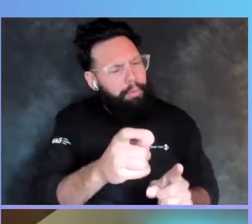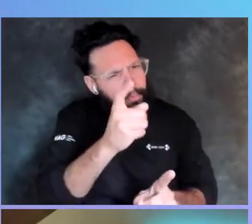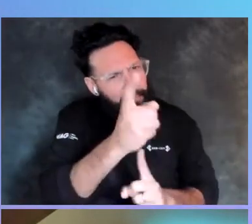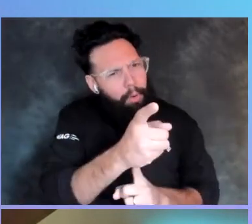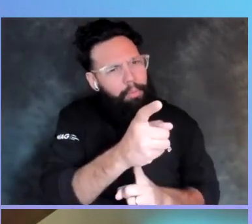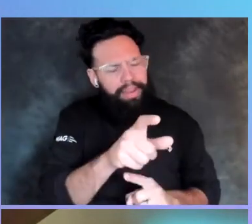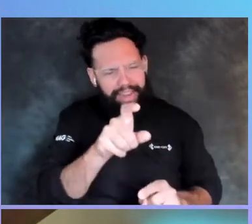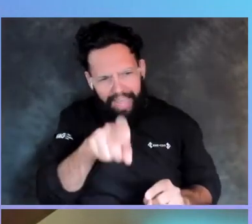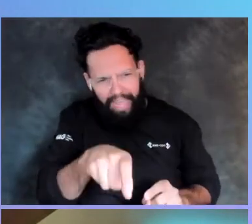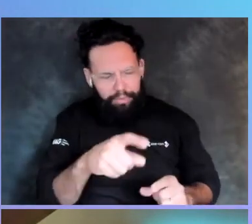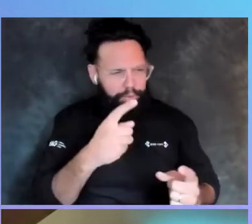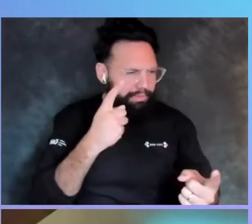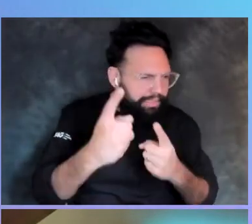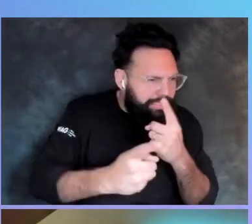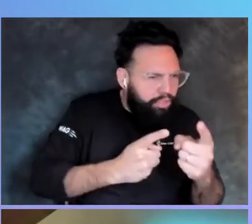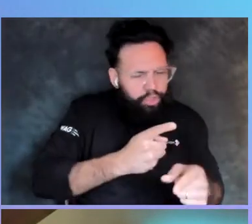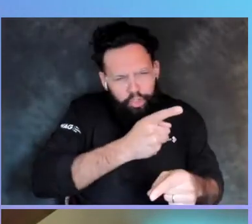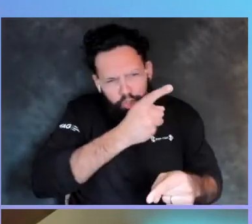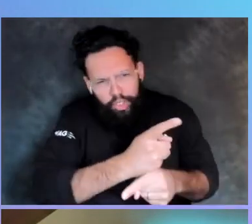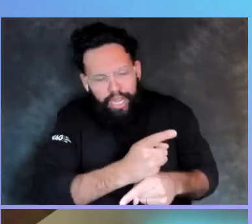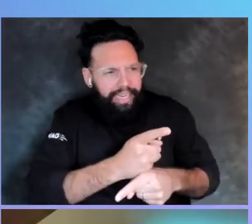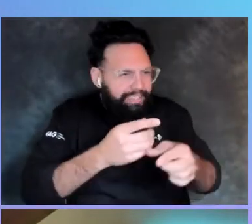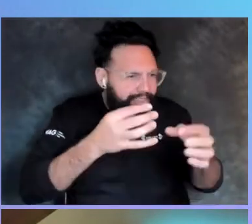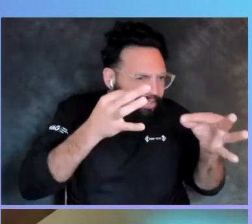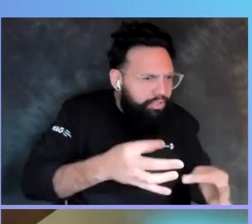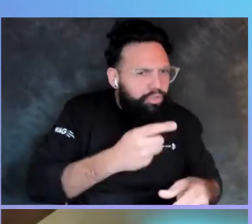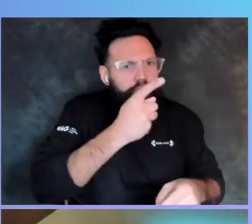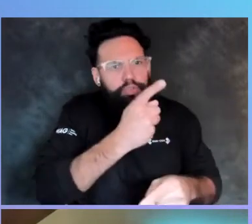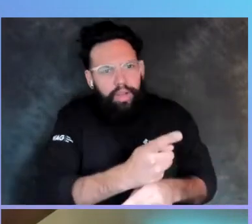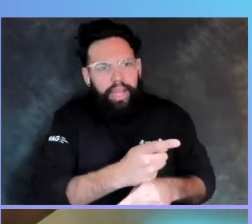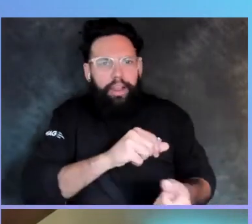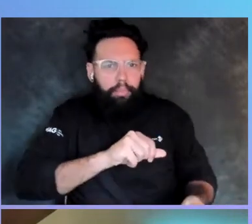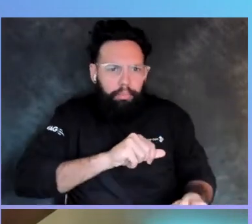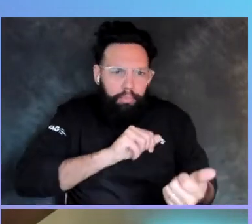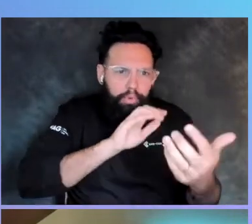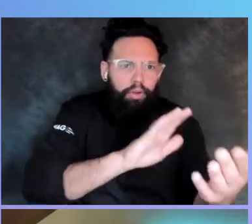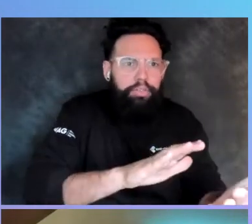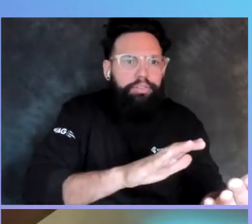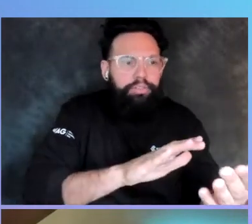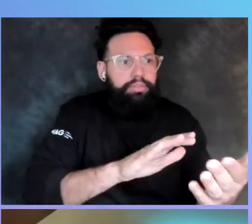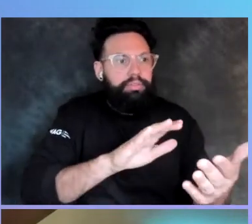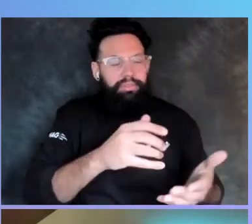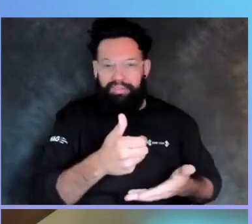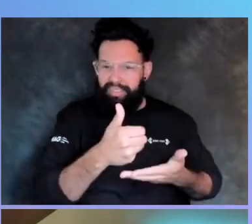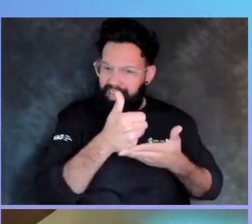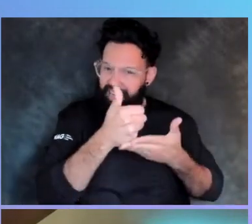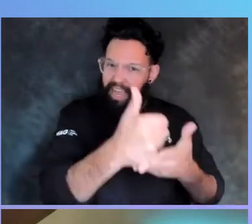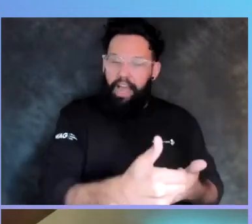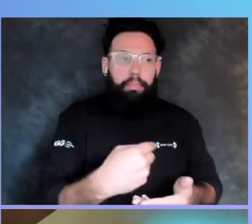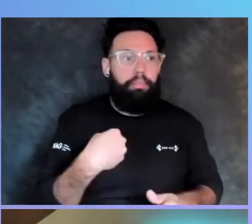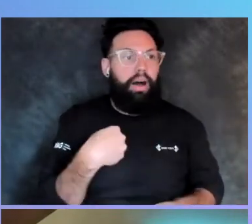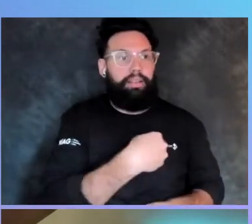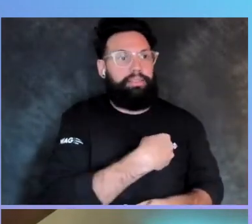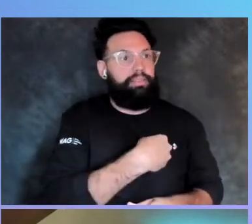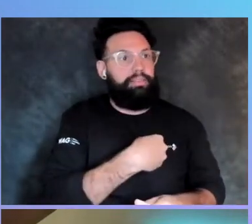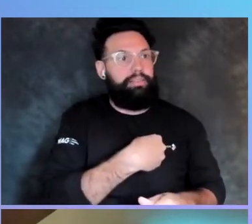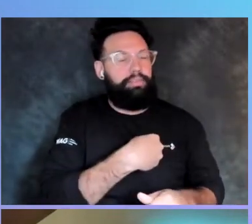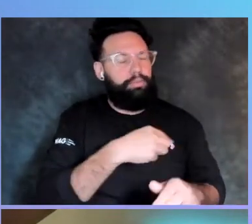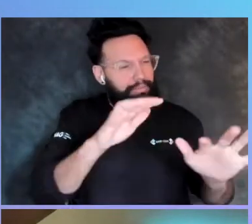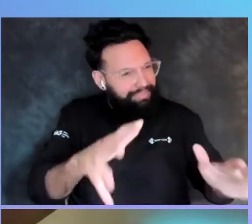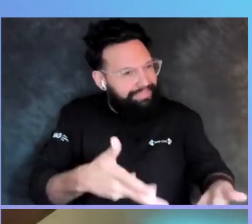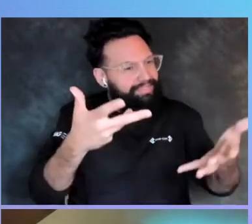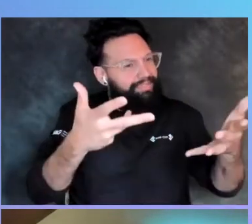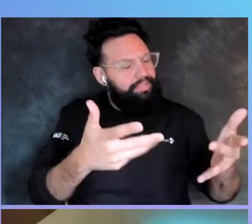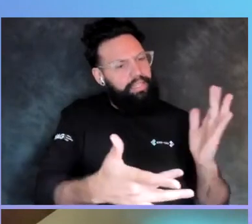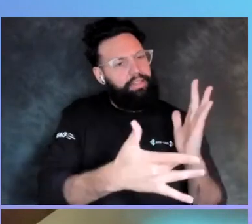models is tremendous. They bring us closer than ever to the point where we can have technology that is truly person-centric. Technology